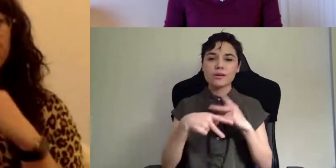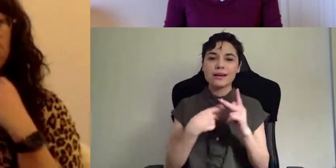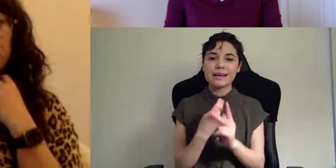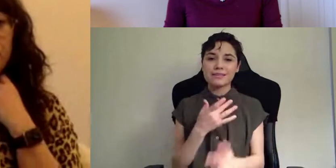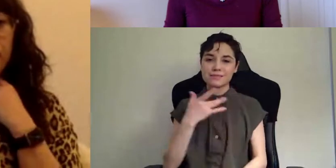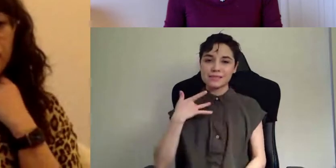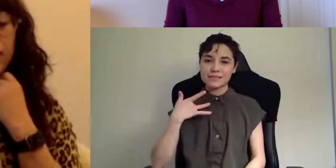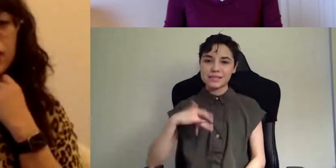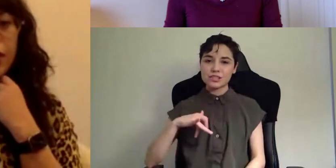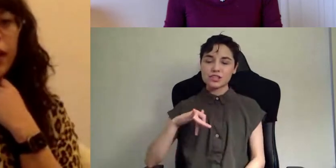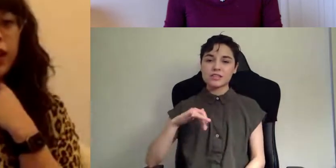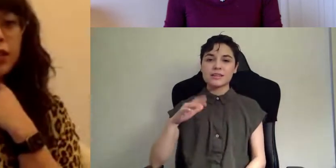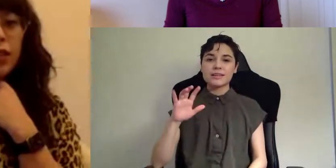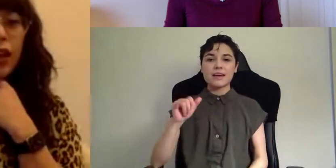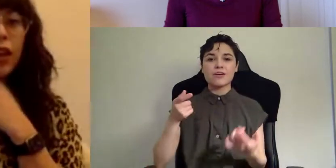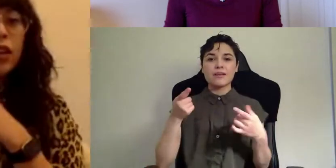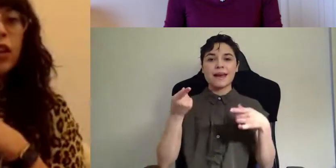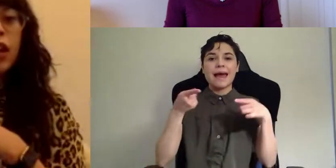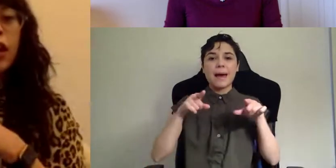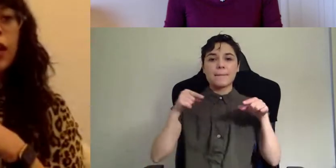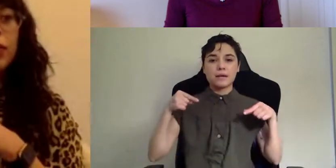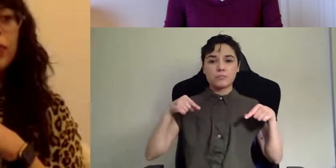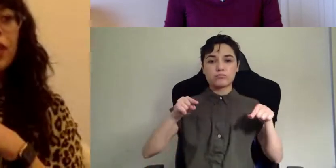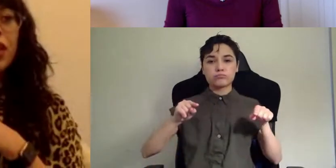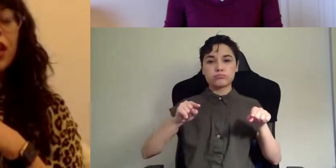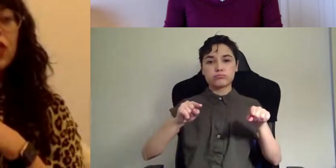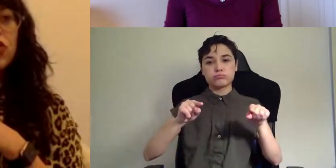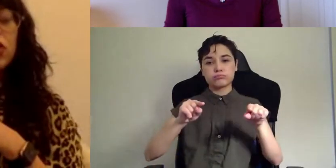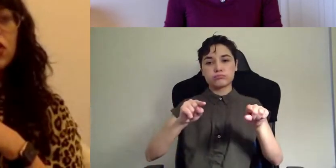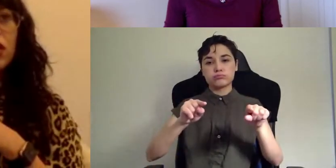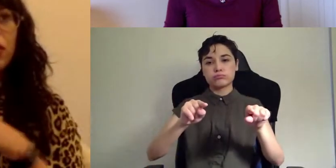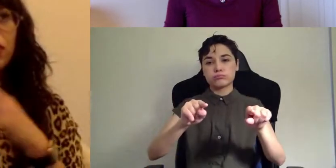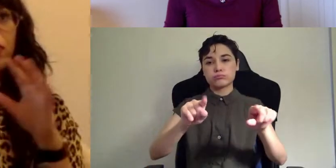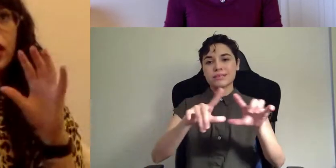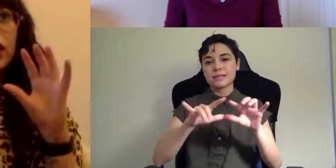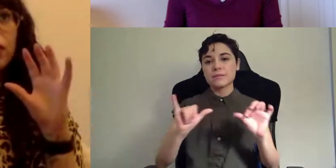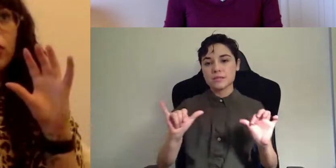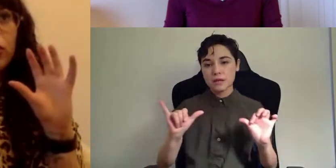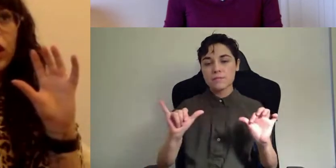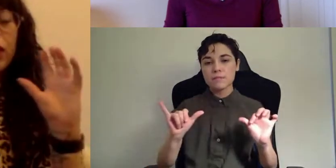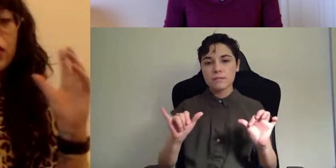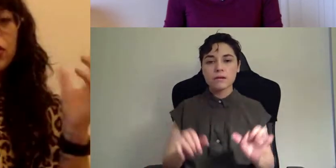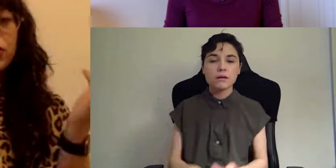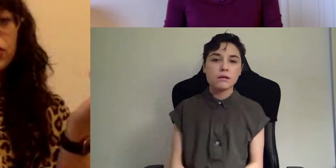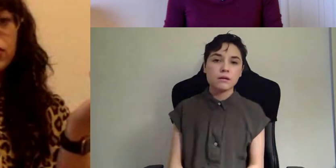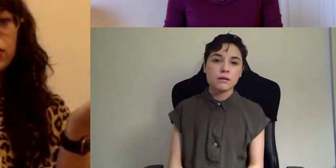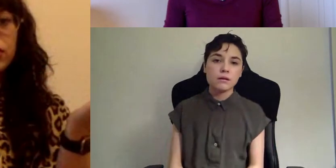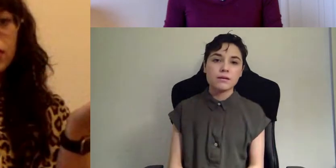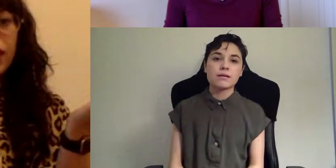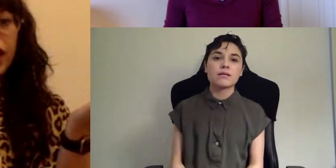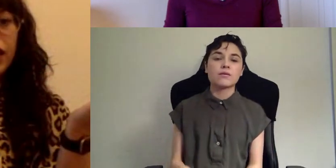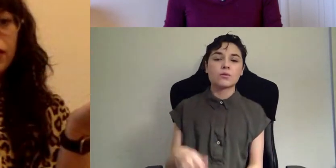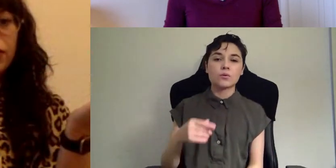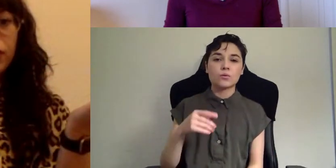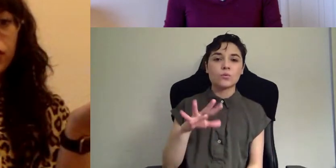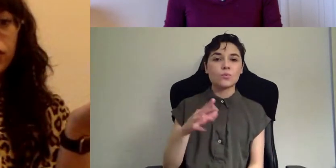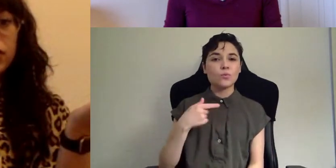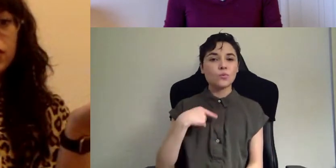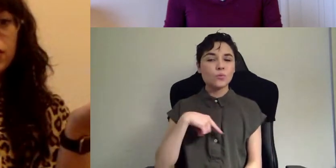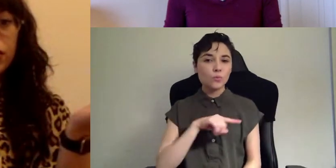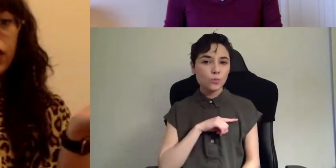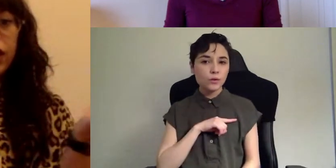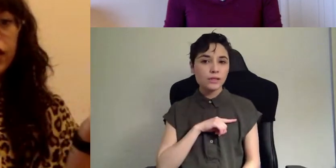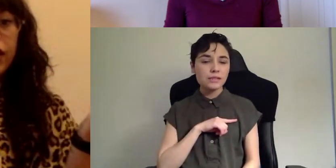pain. That's what I want to say back to that. It's just that we've become attuned to the pain for